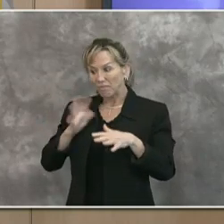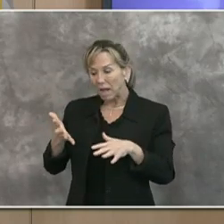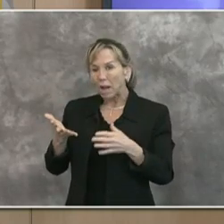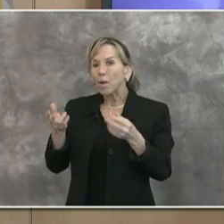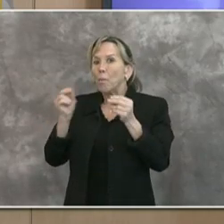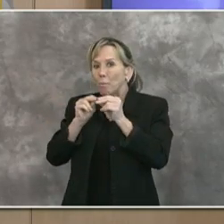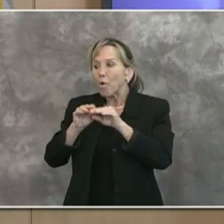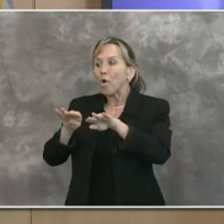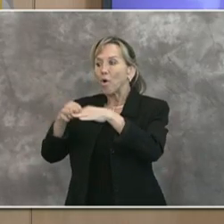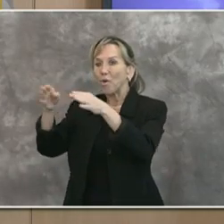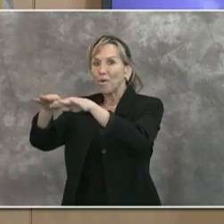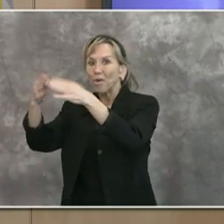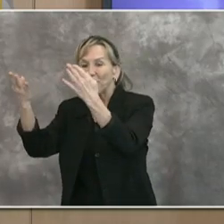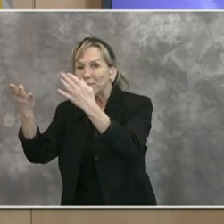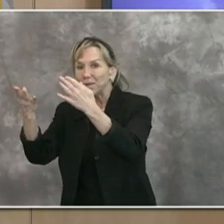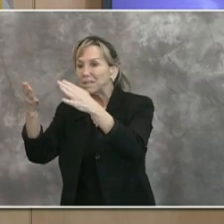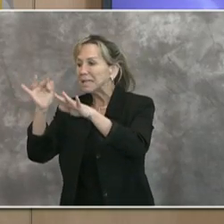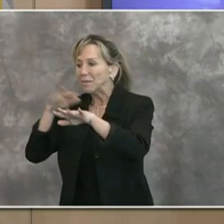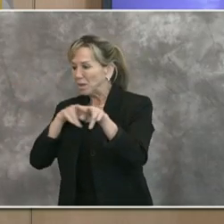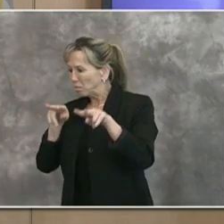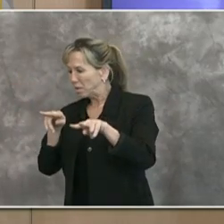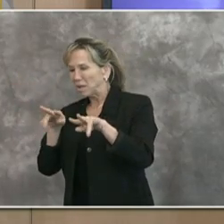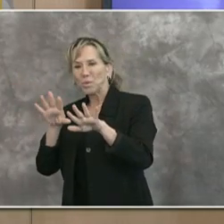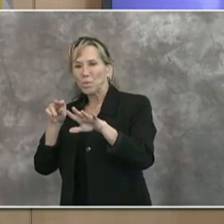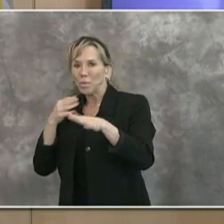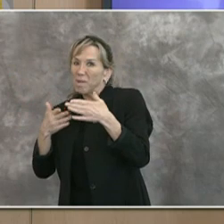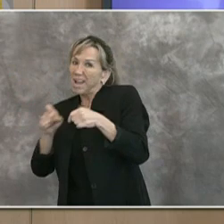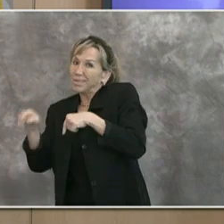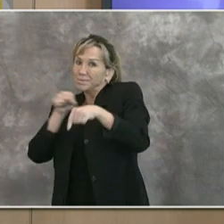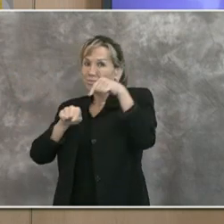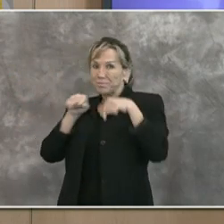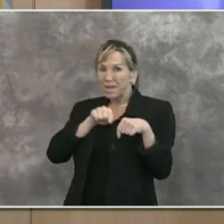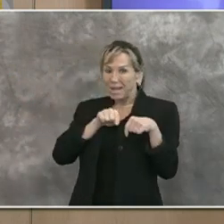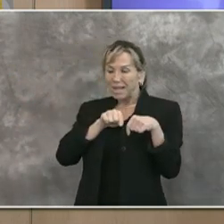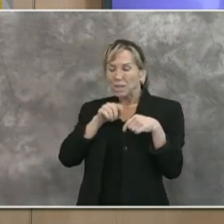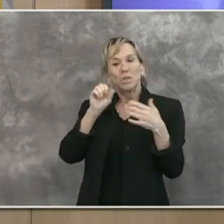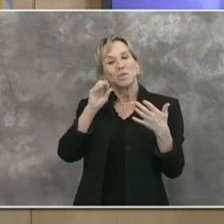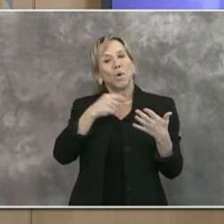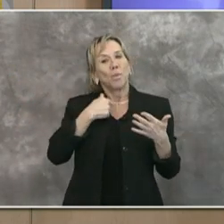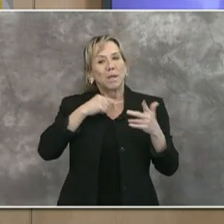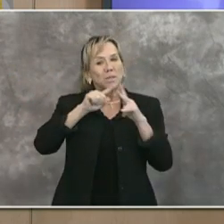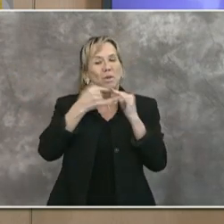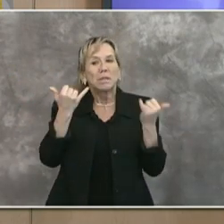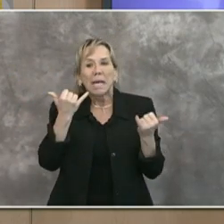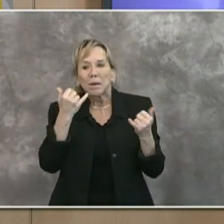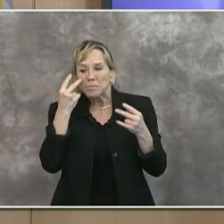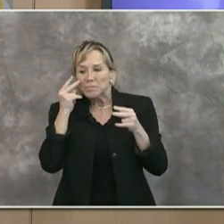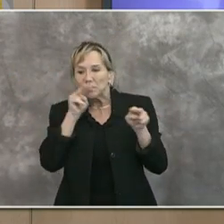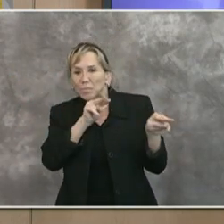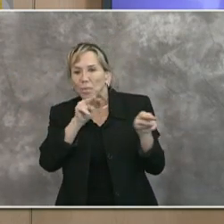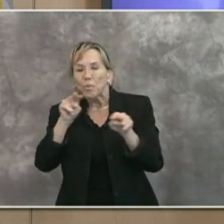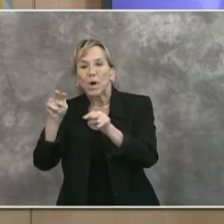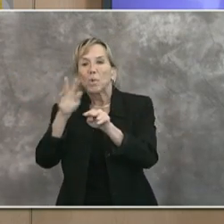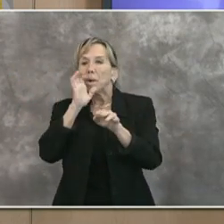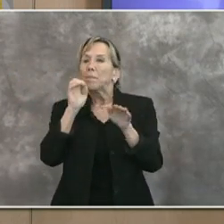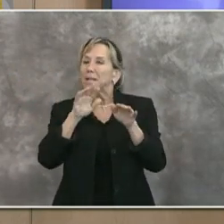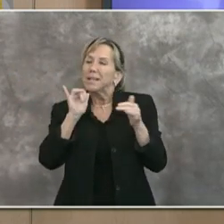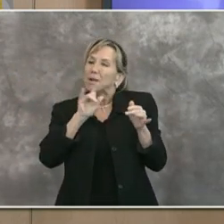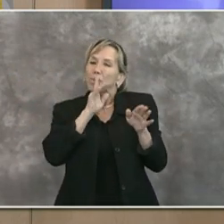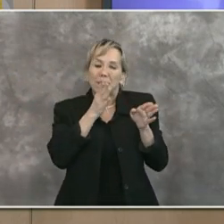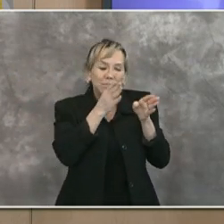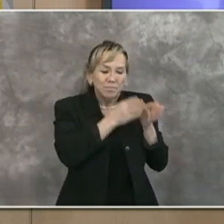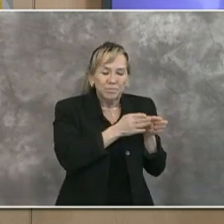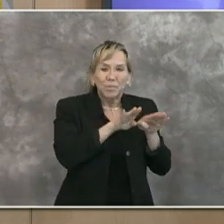step. If not, we might have to pause. We might have to dial back. And so I think as we come out of this, it will be in a series of those small